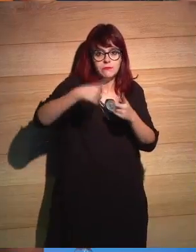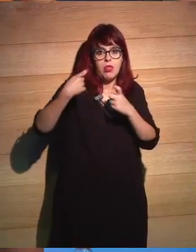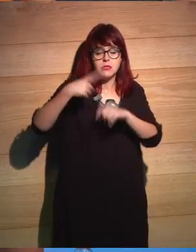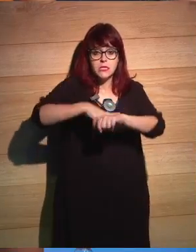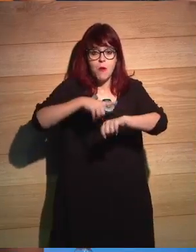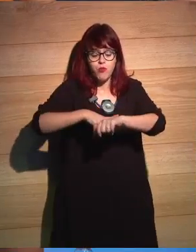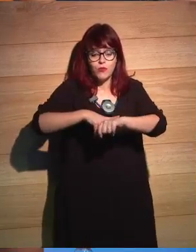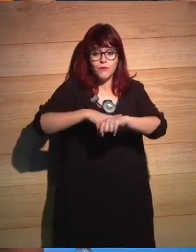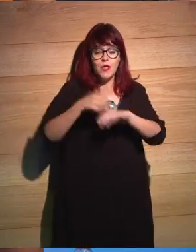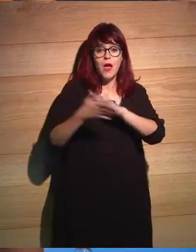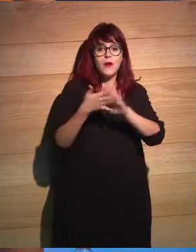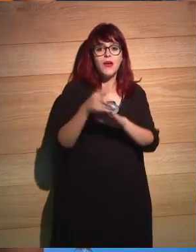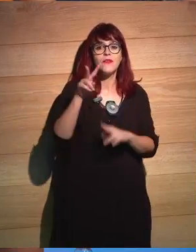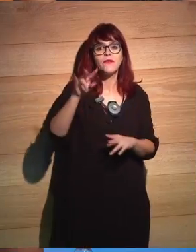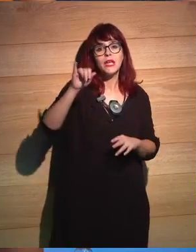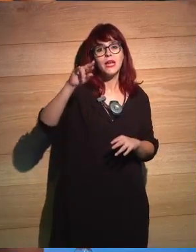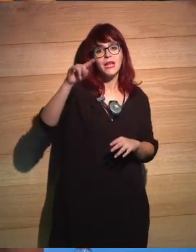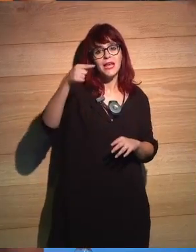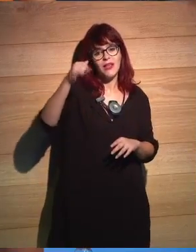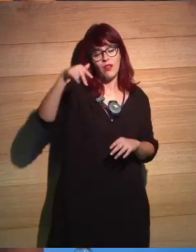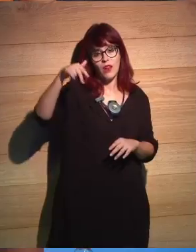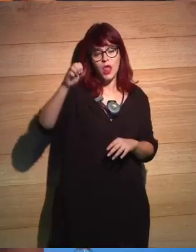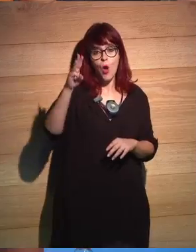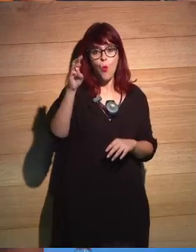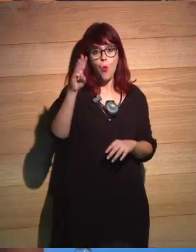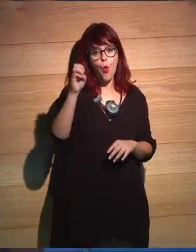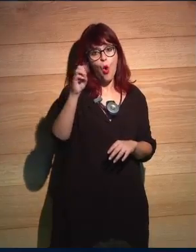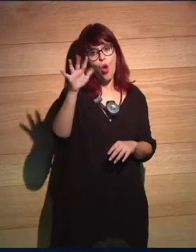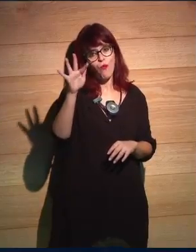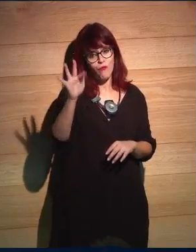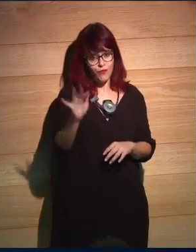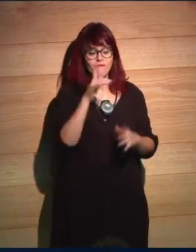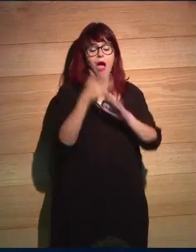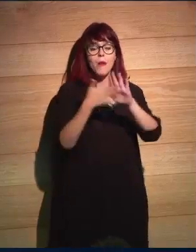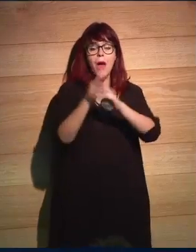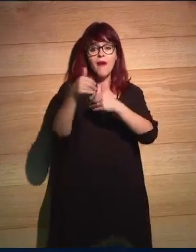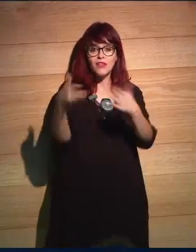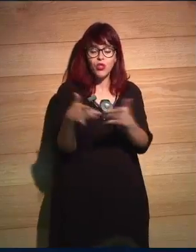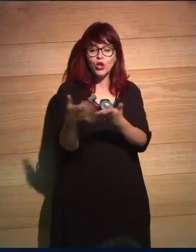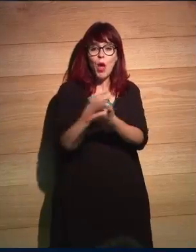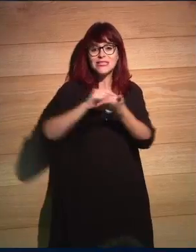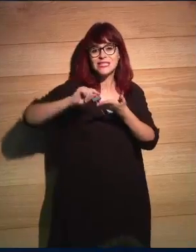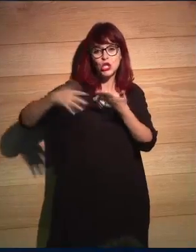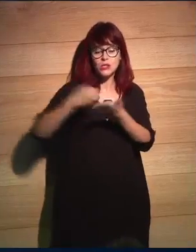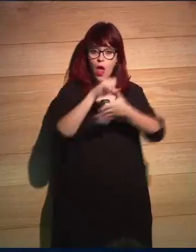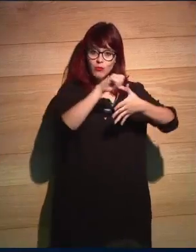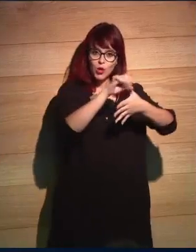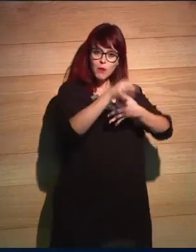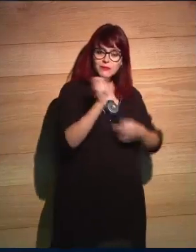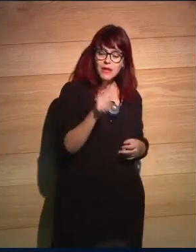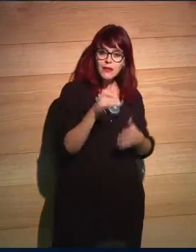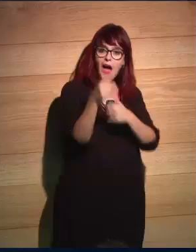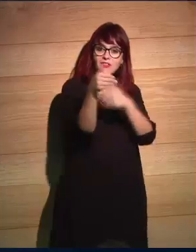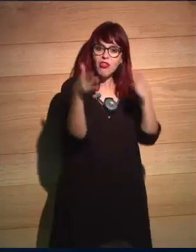In order to write, you need time. As Virginia Woolf said in The Room, many